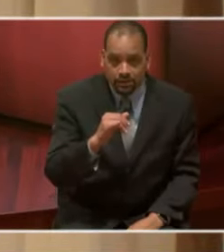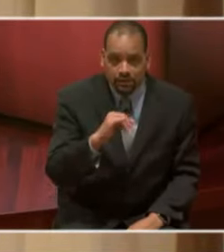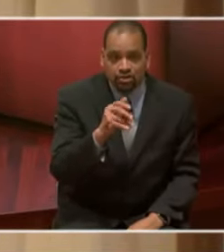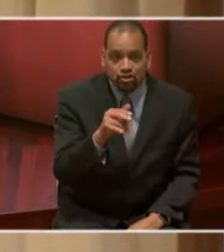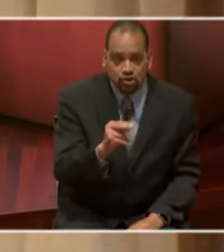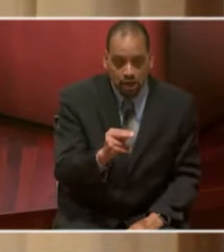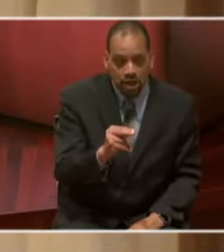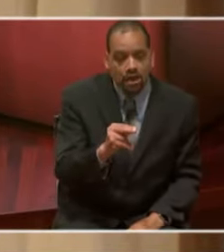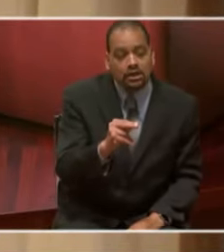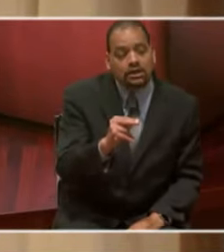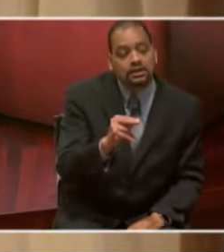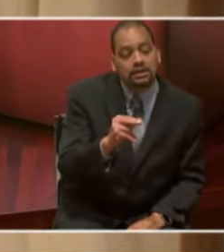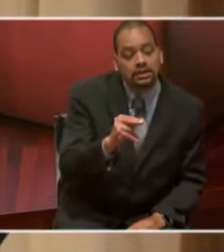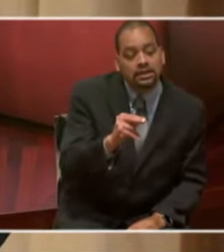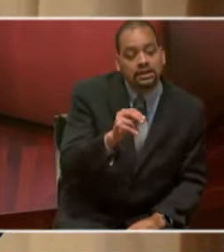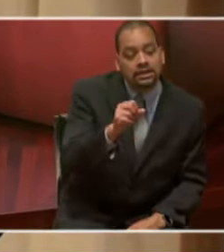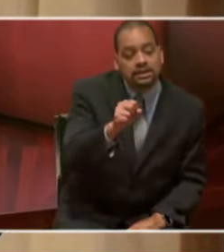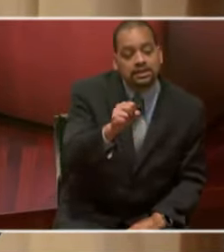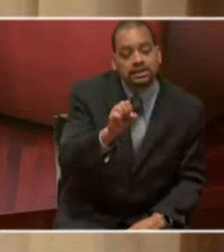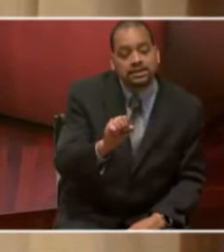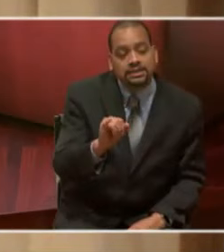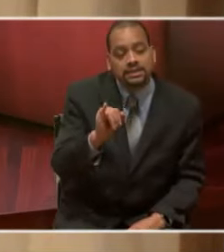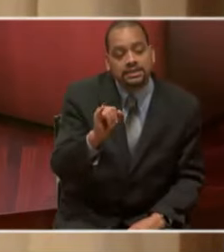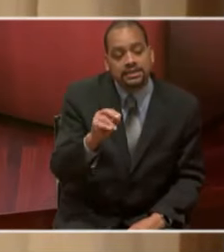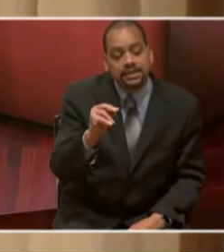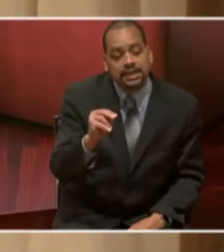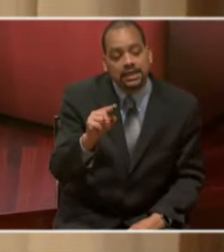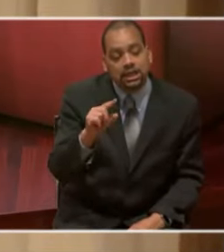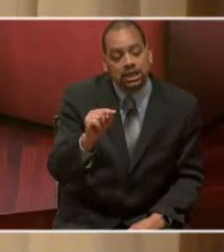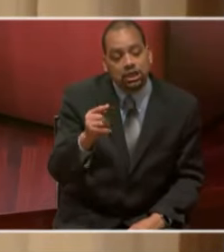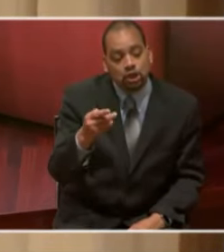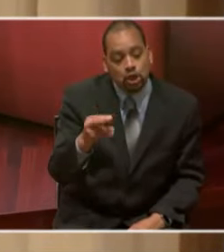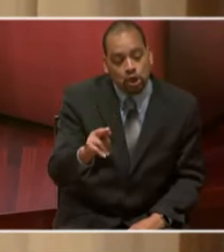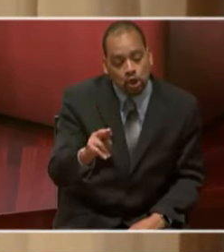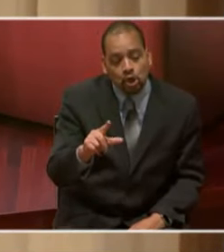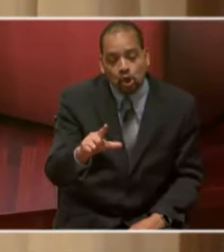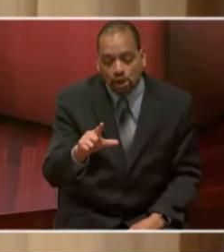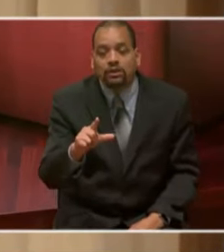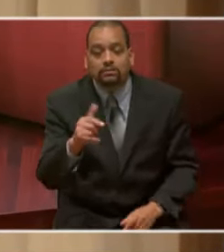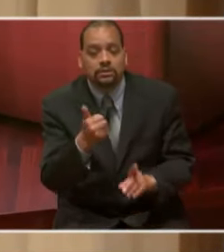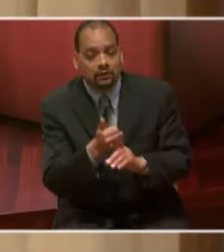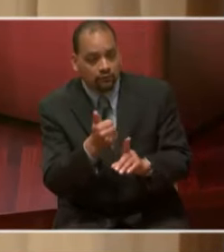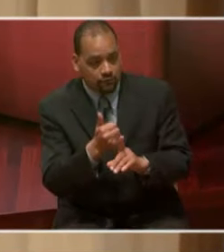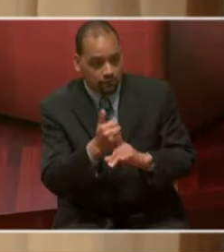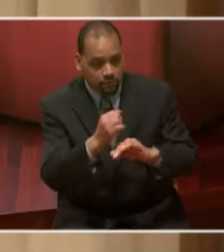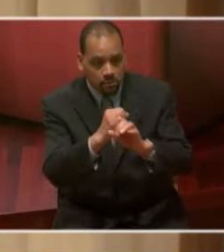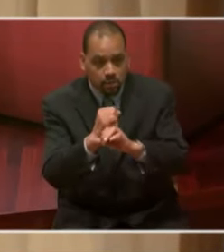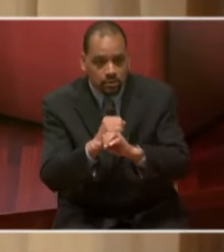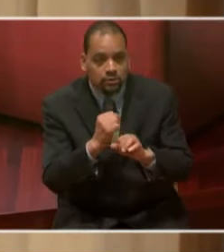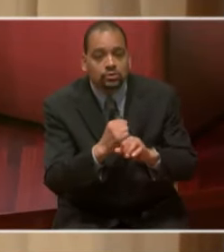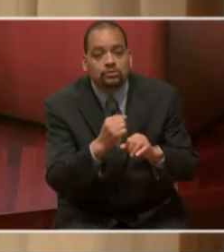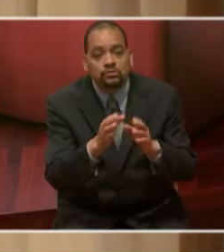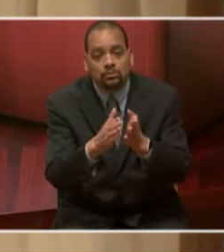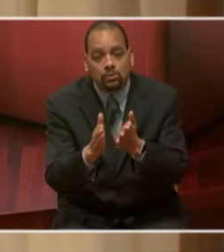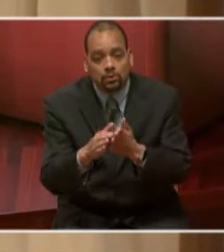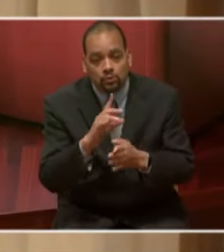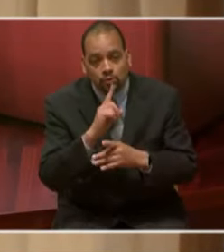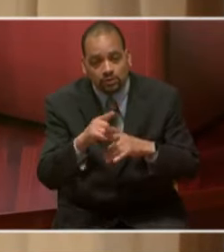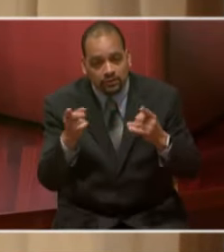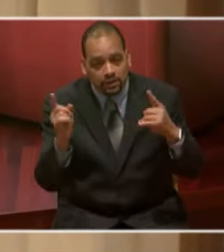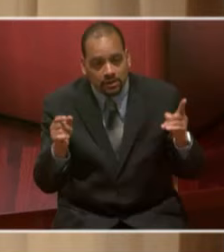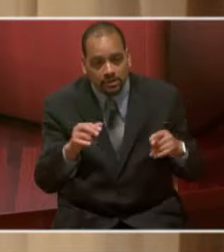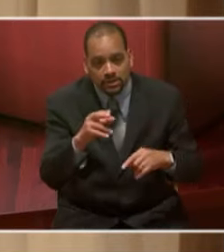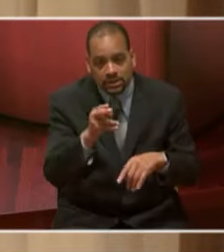Jim Clark, one day this man, this mean man, that Sheriff, pray Jim, for, Clark, Sheriff Jim Clark, he took a group of young people that